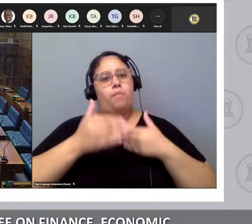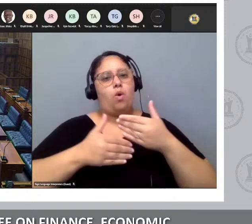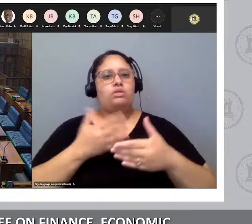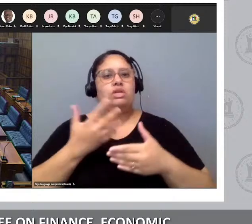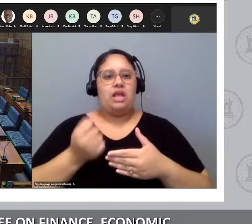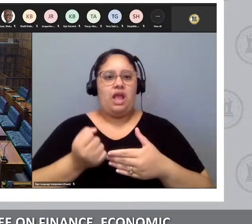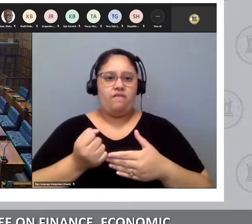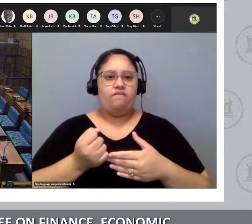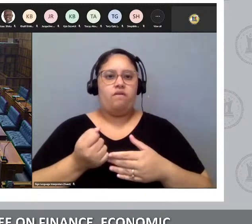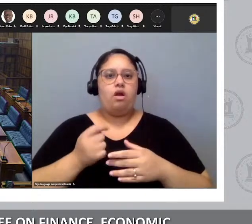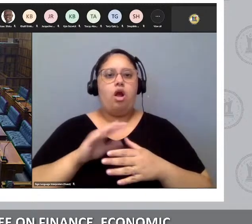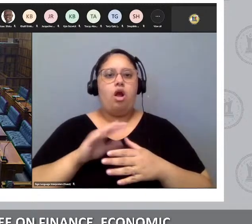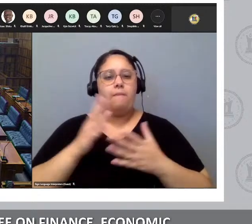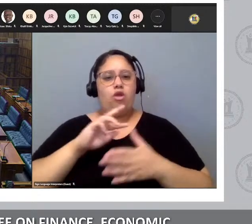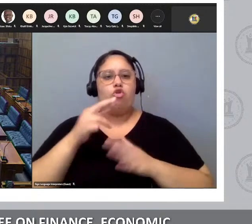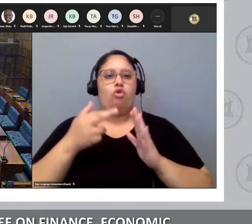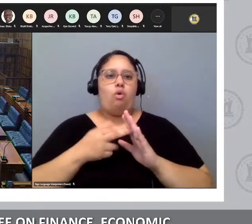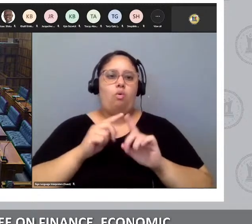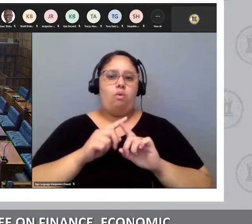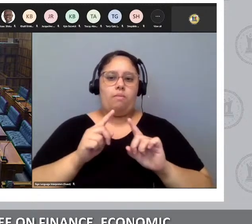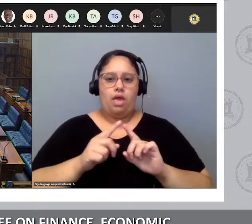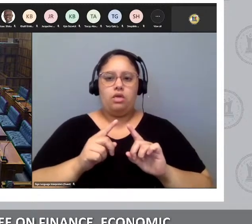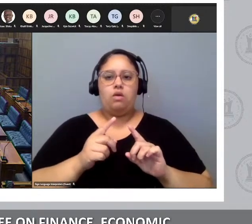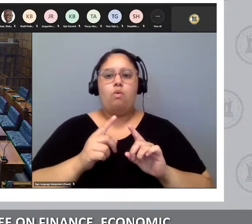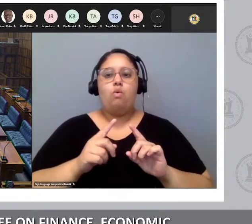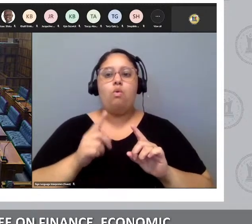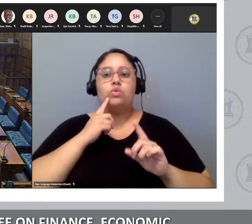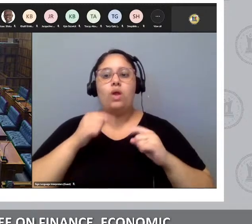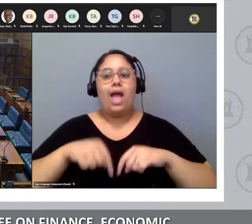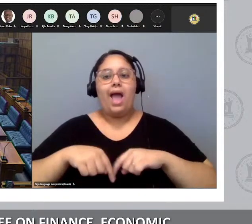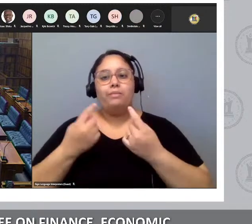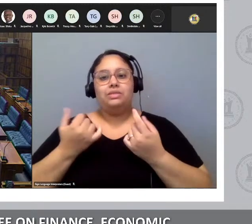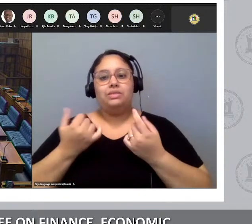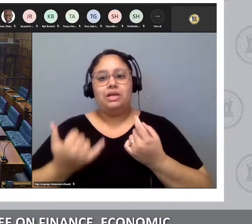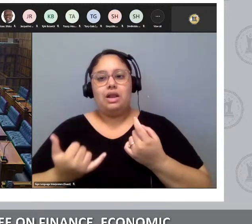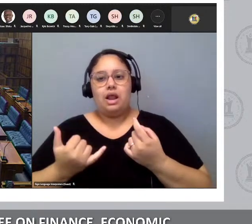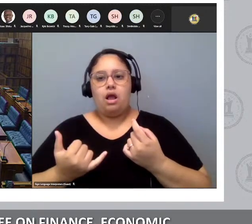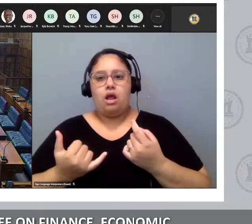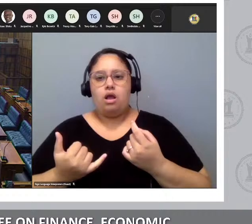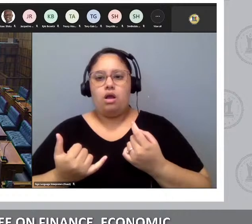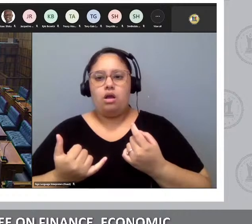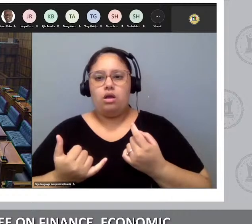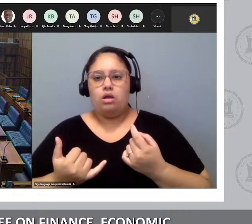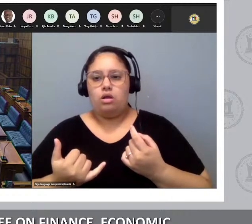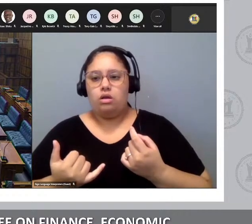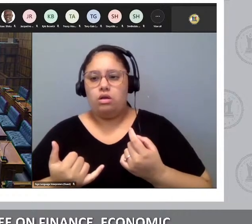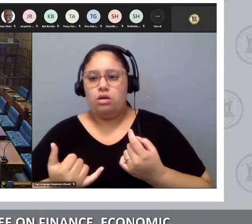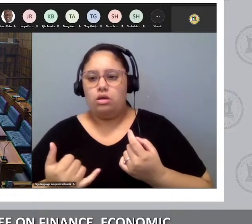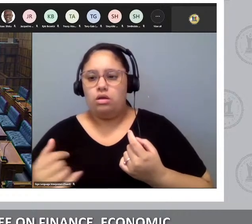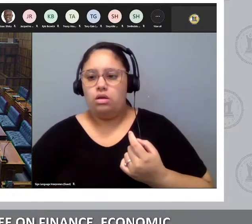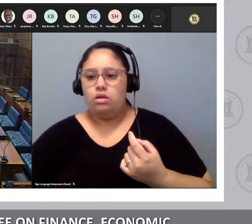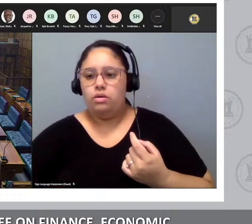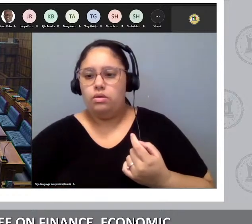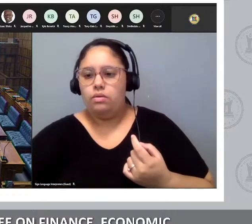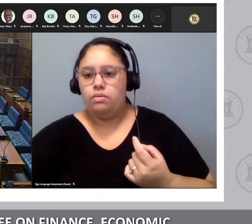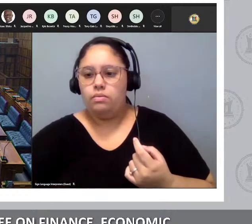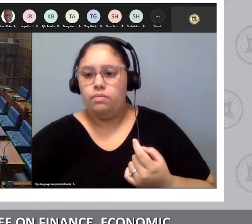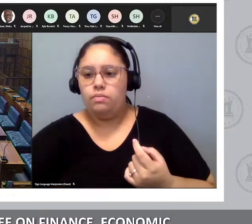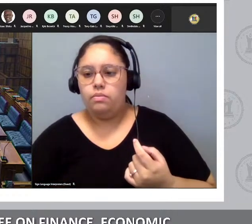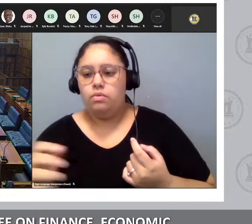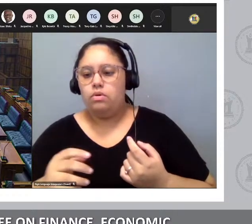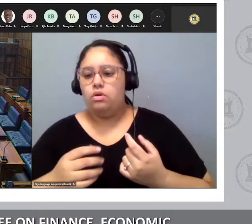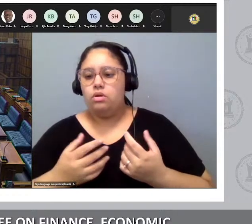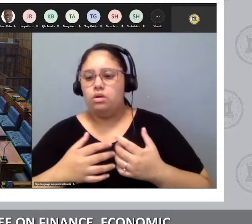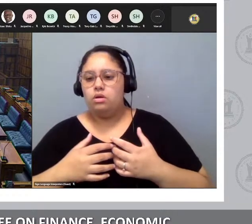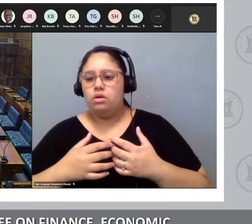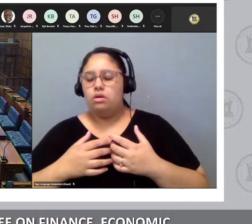lot of role players but um in the absence of the shortterm capacity constraint we are looking at an much broader